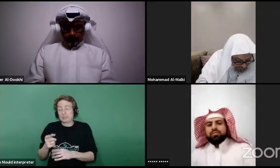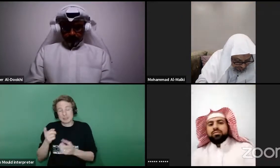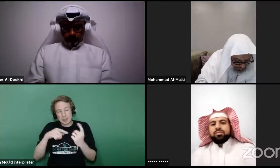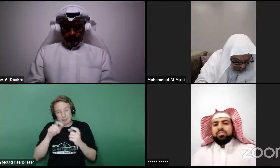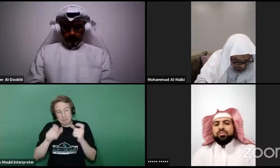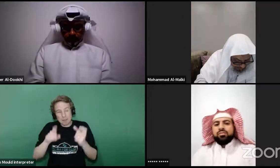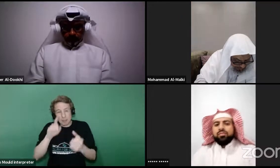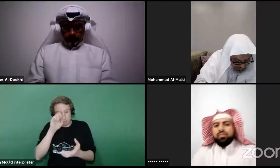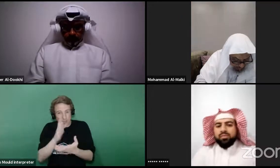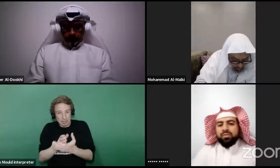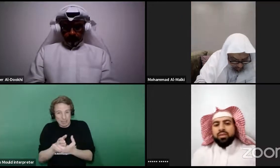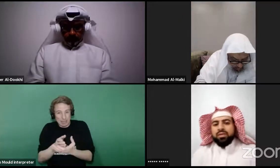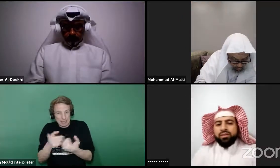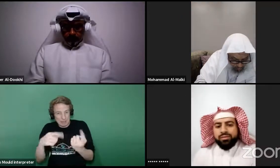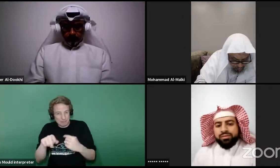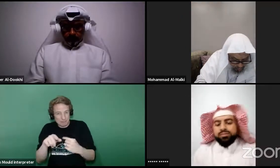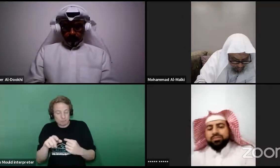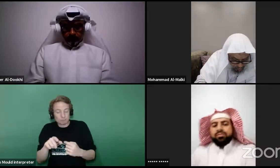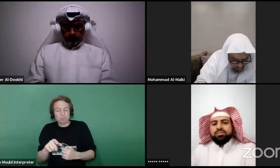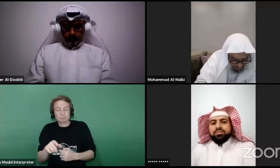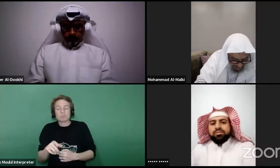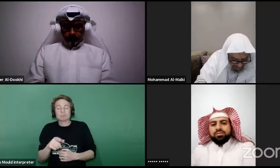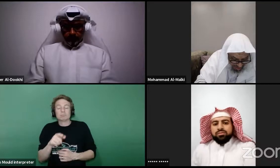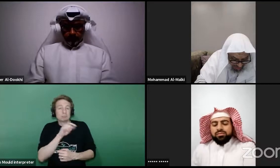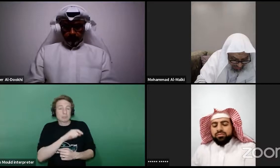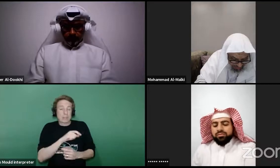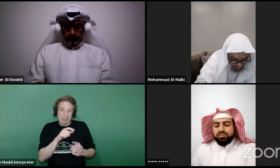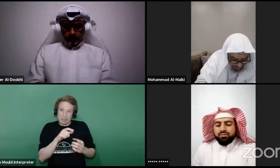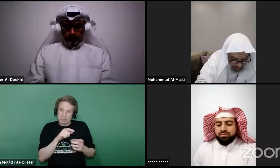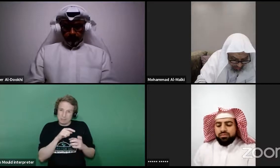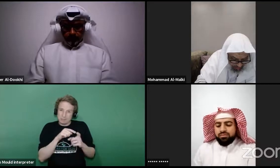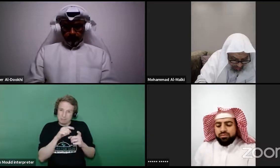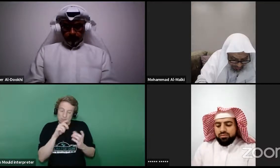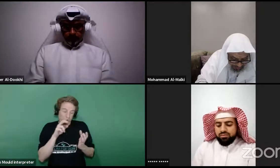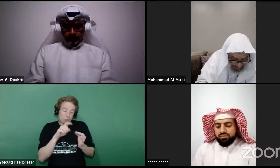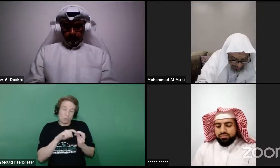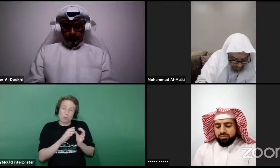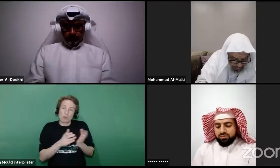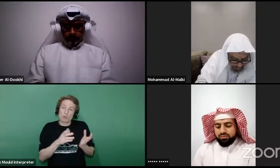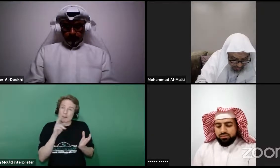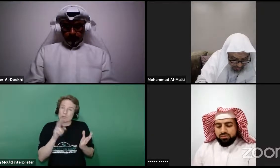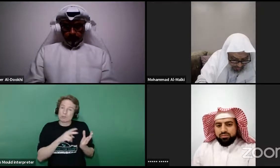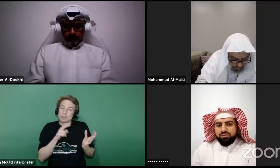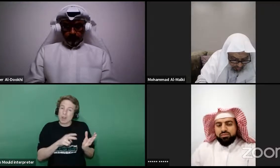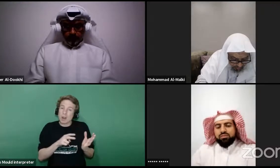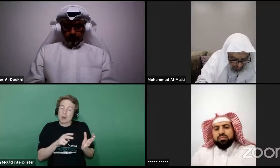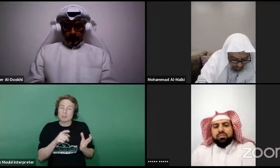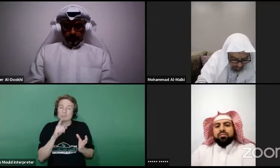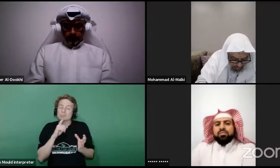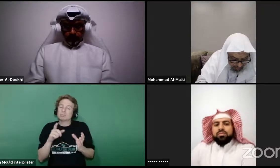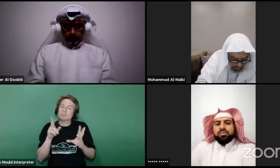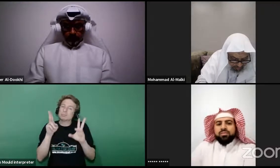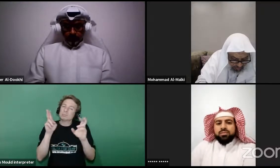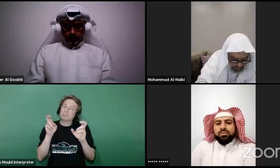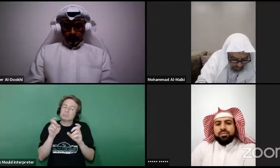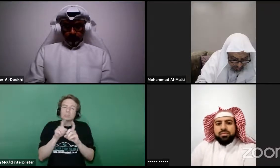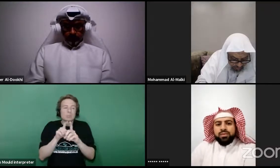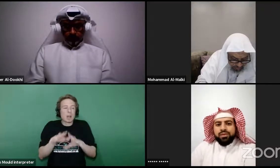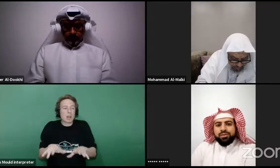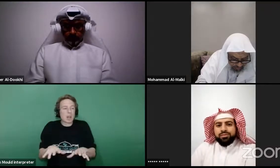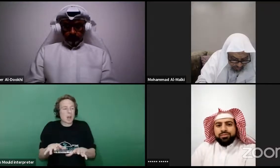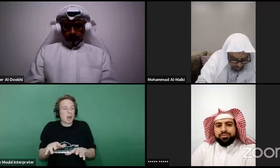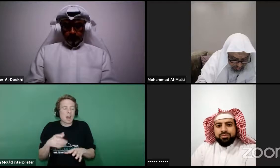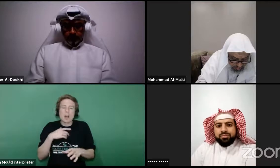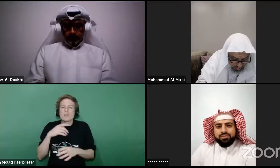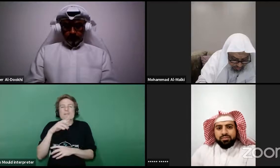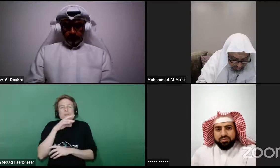who recites the Qur'an is like a citrus fruit. Their smell is good and